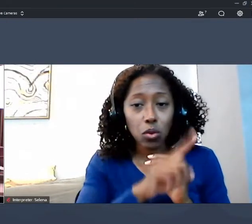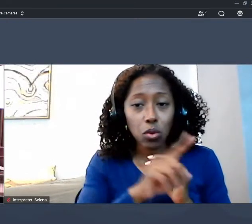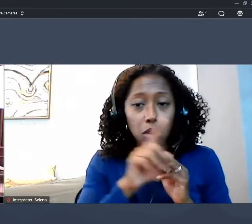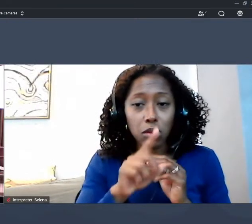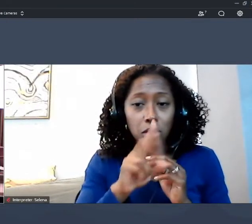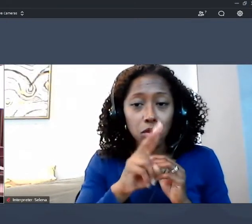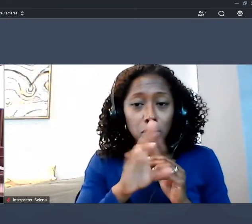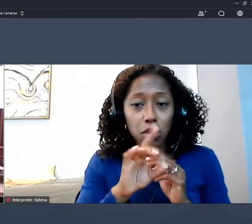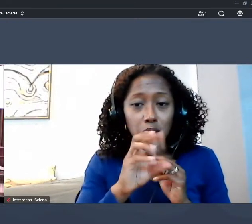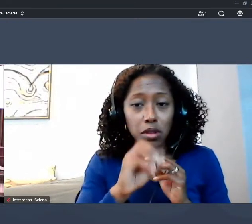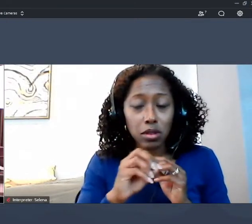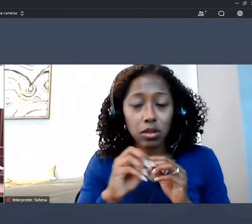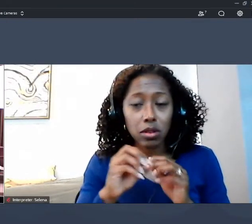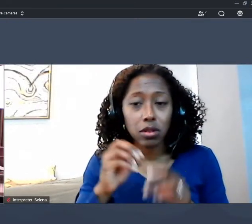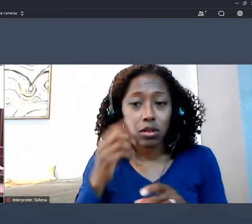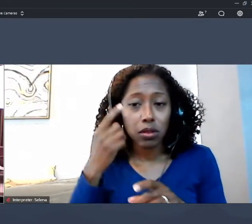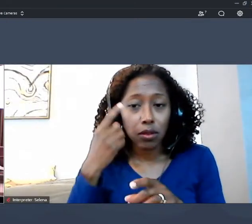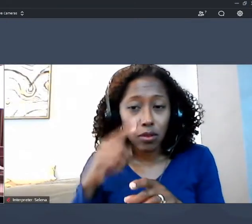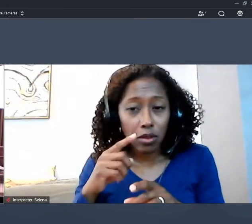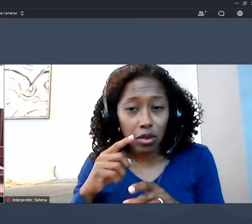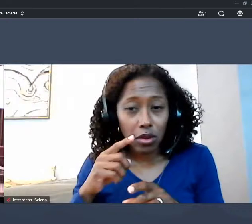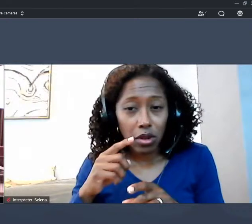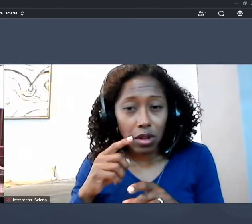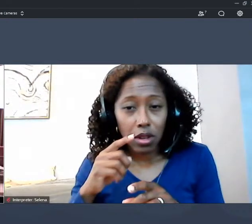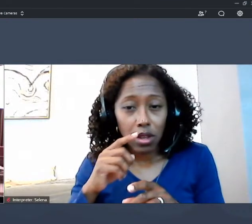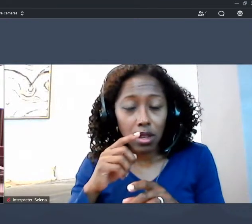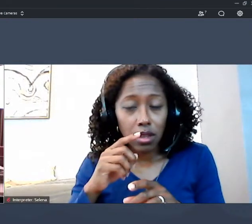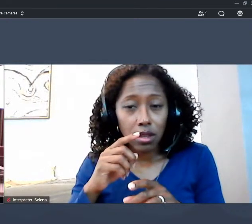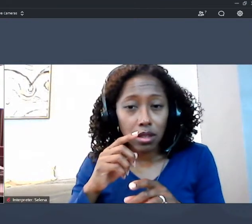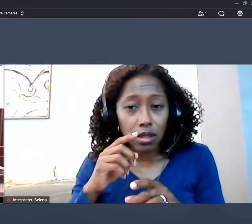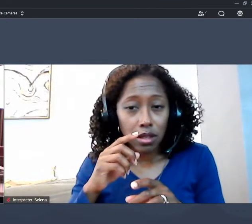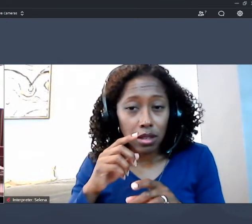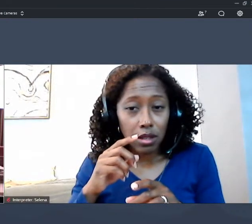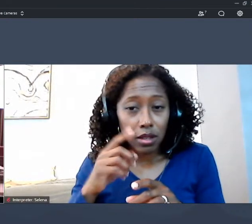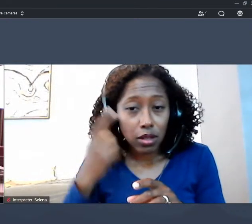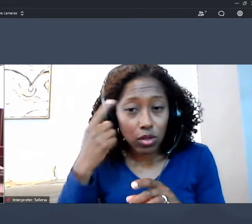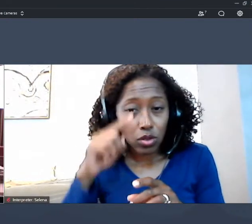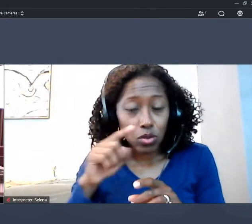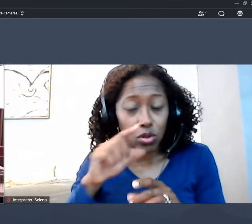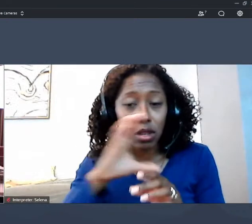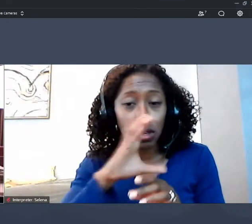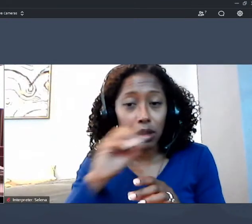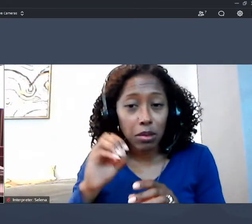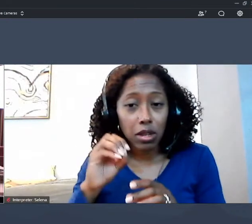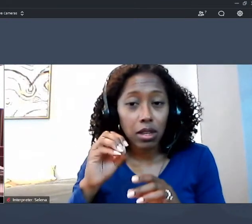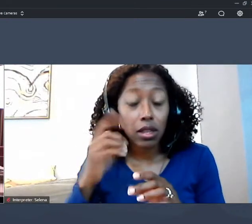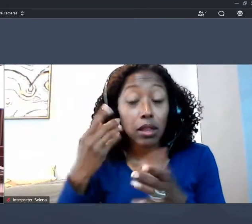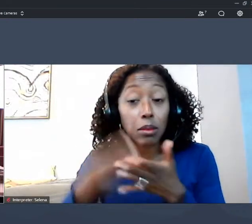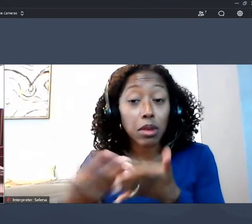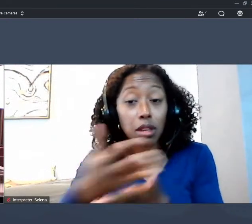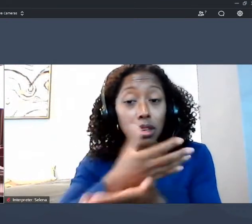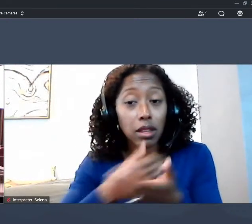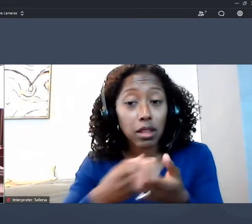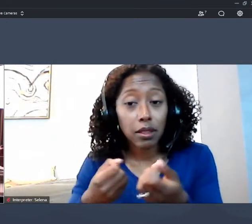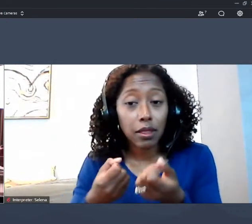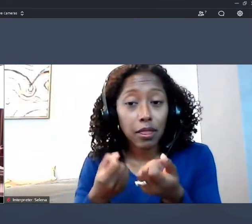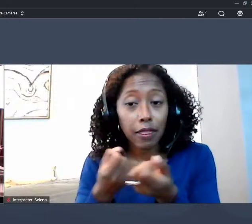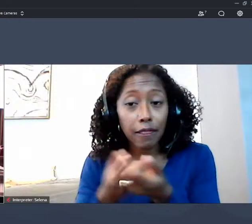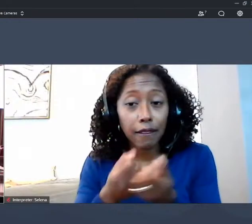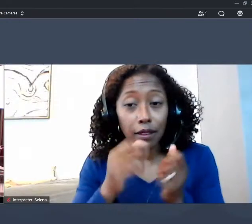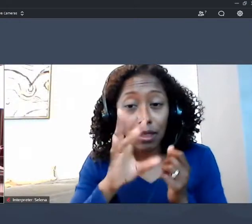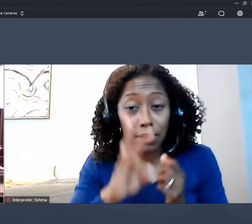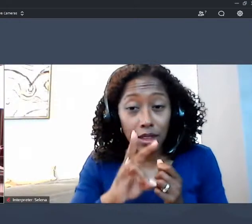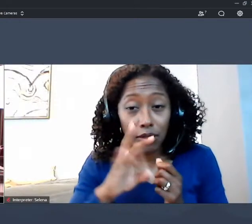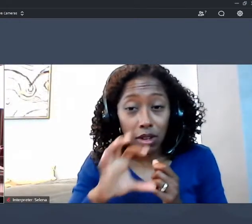12280, South Service Center repaving to Lehman Roberts Company in the funded amount of